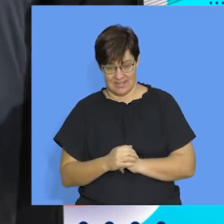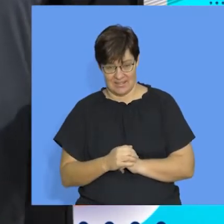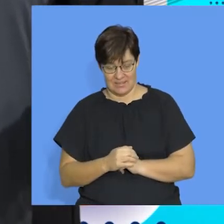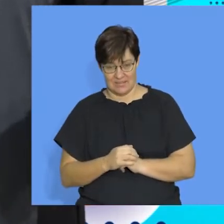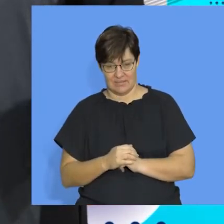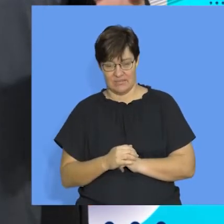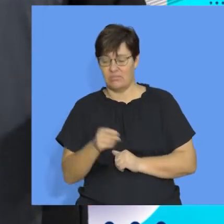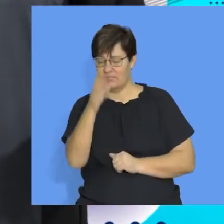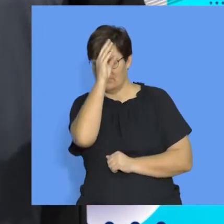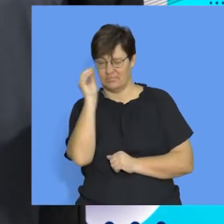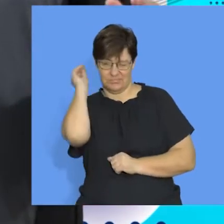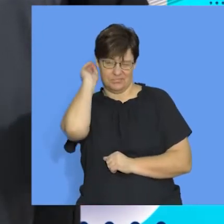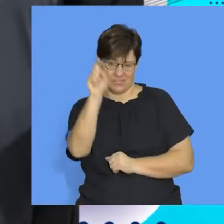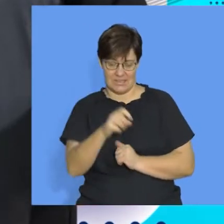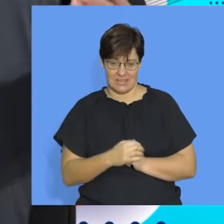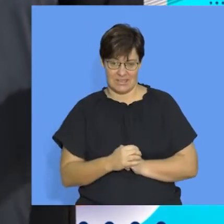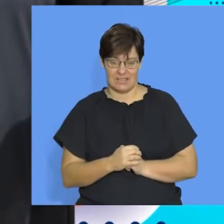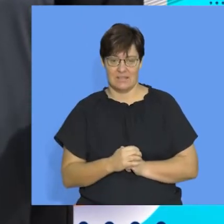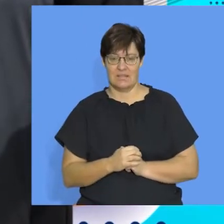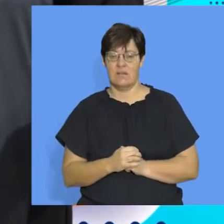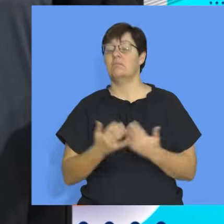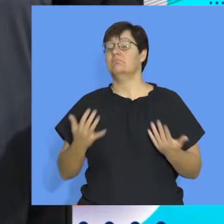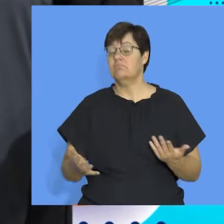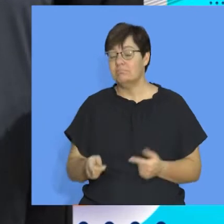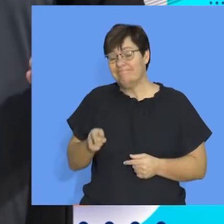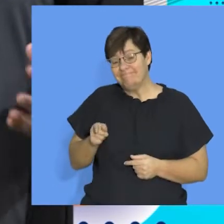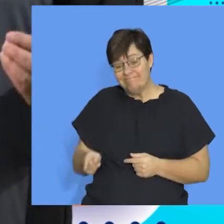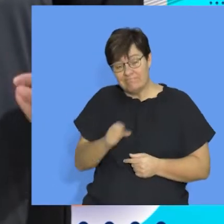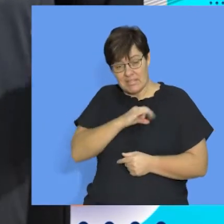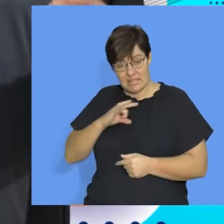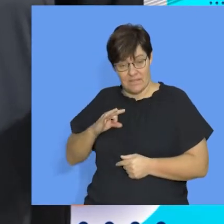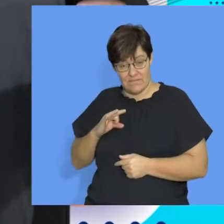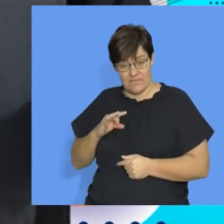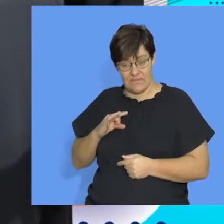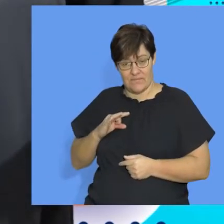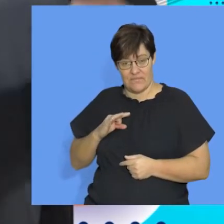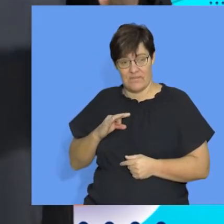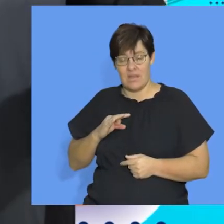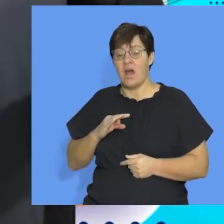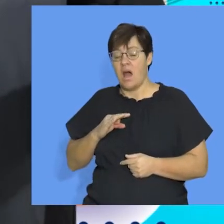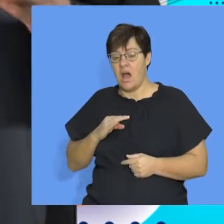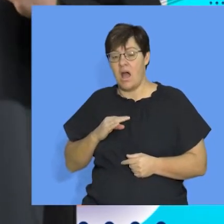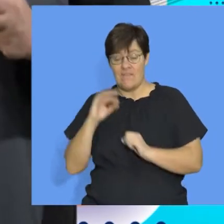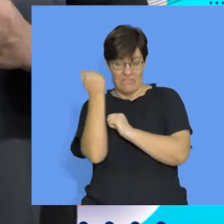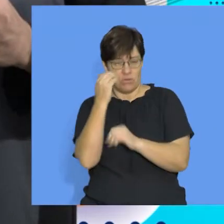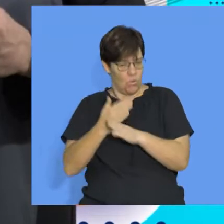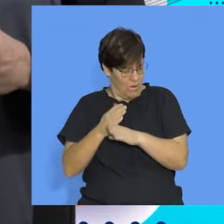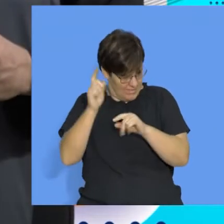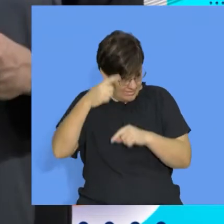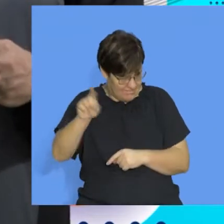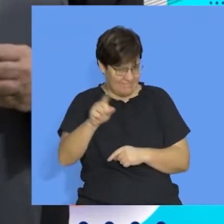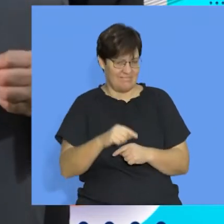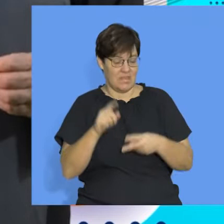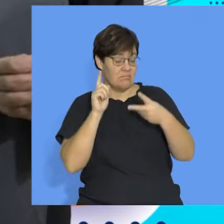this in mind. What are we saying? We are saying those employees that are working in the factory, correct. However,